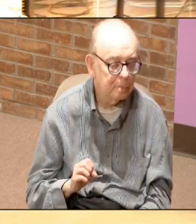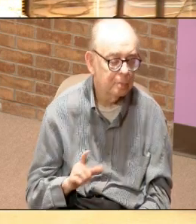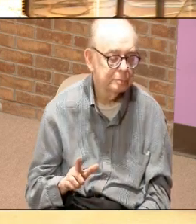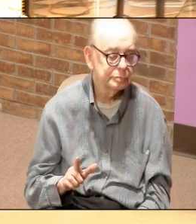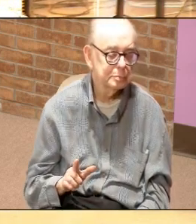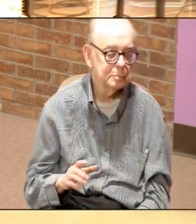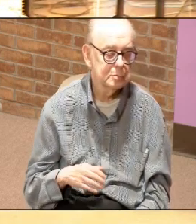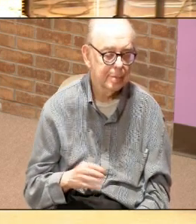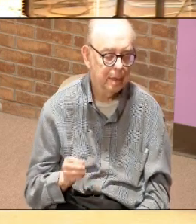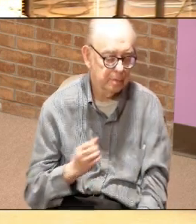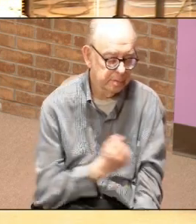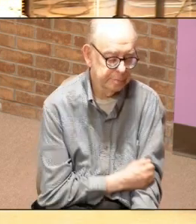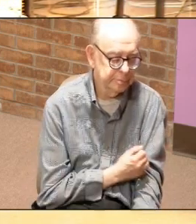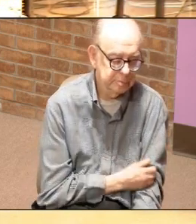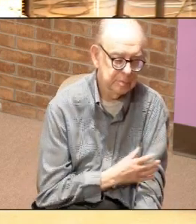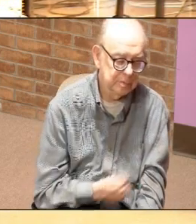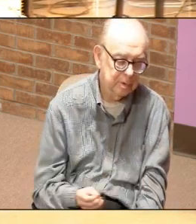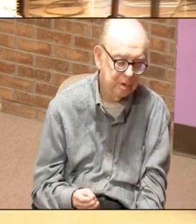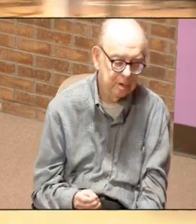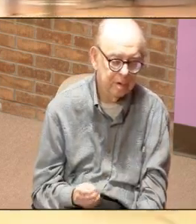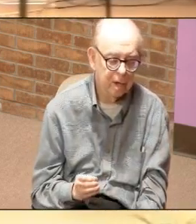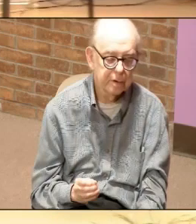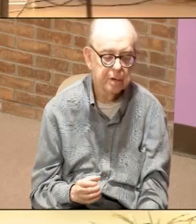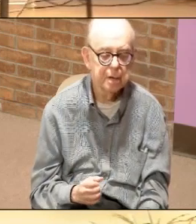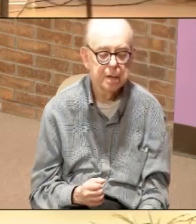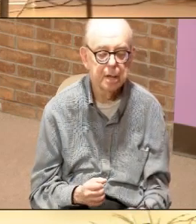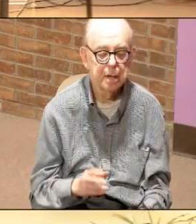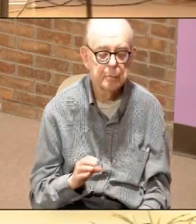Well, you took the vaccine, now you need a booster.